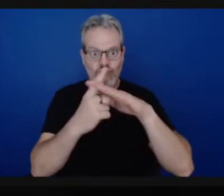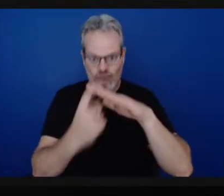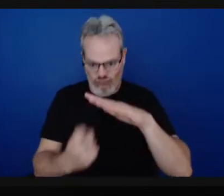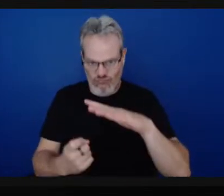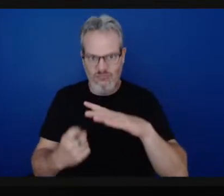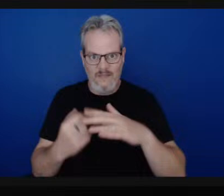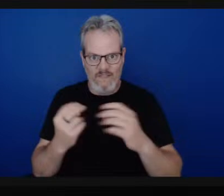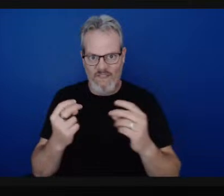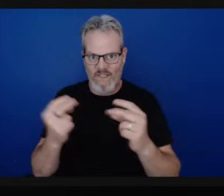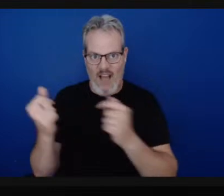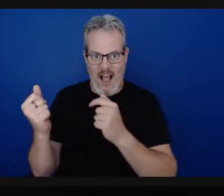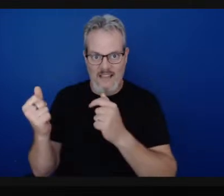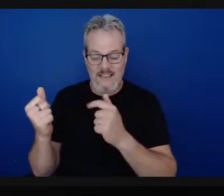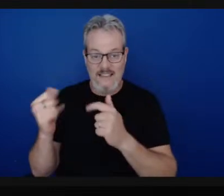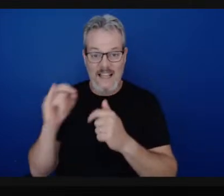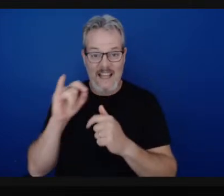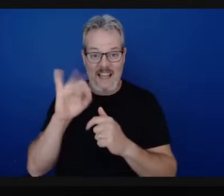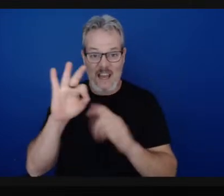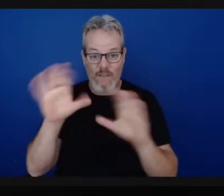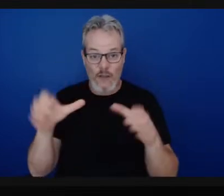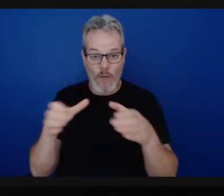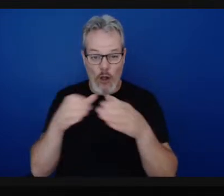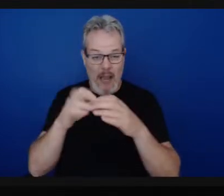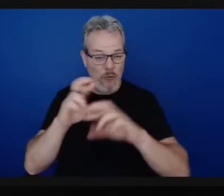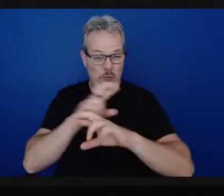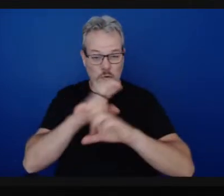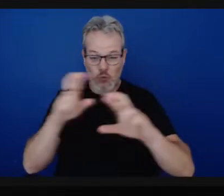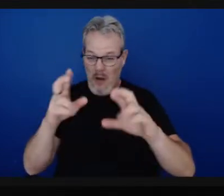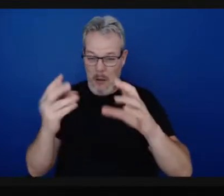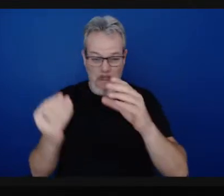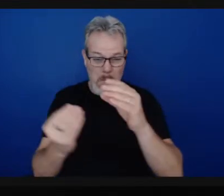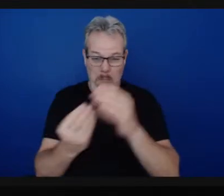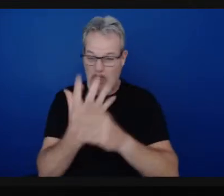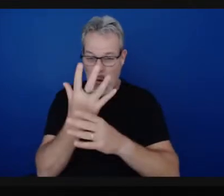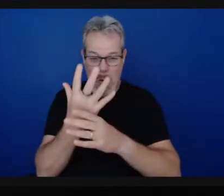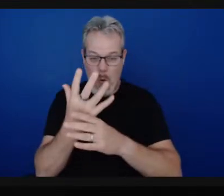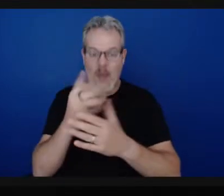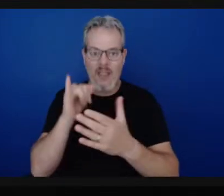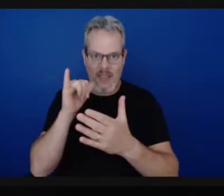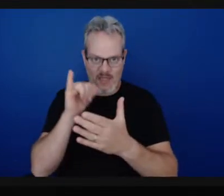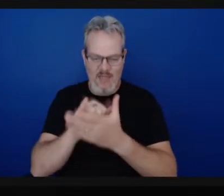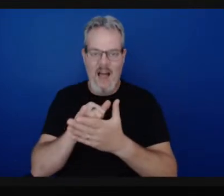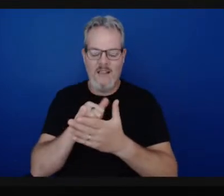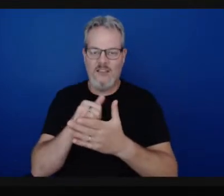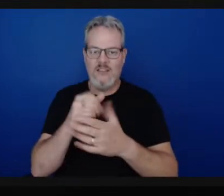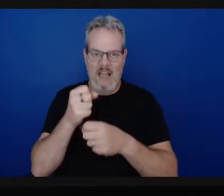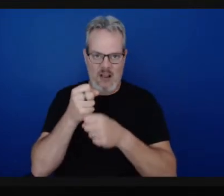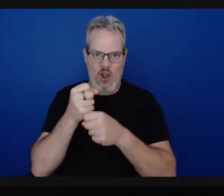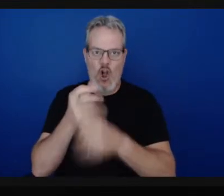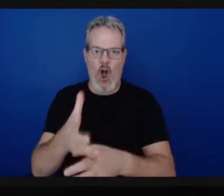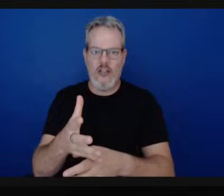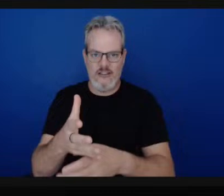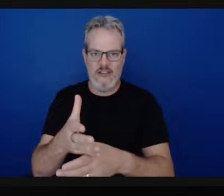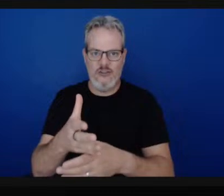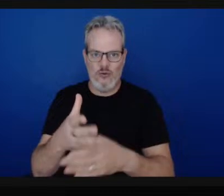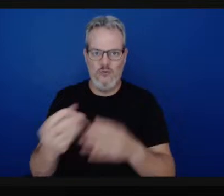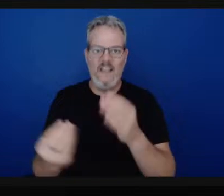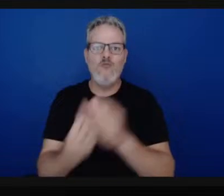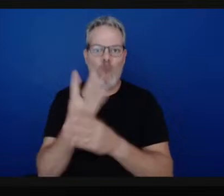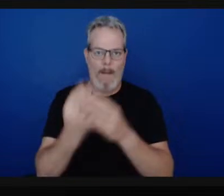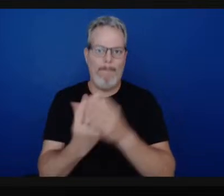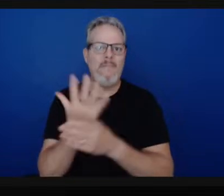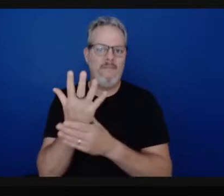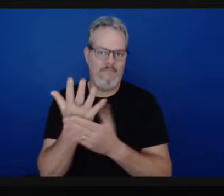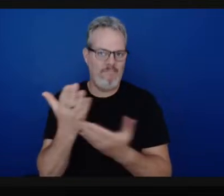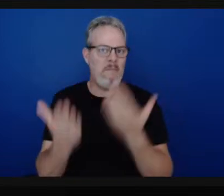If your volcano is just ready to go, then that could be the straw that breaks the camel's back, or that could be what sets it off.